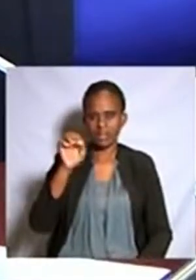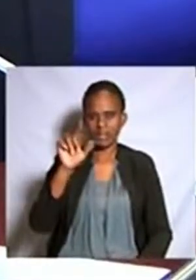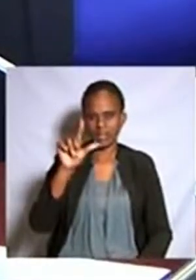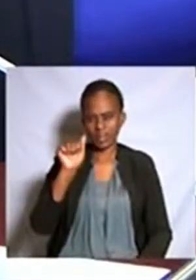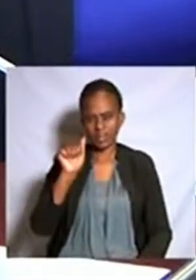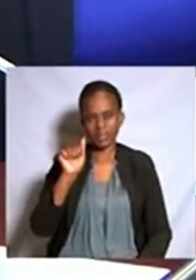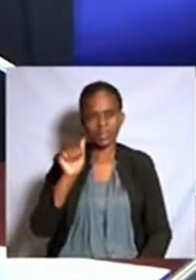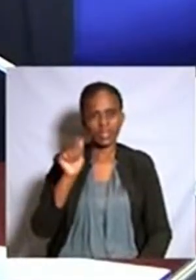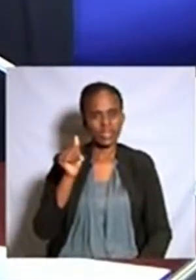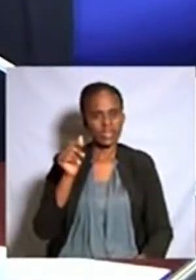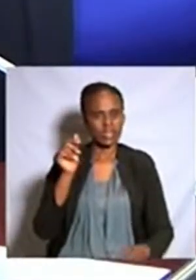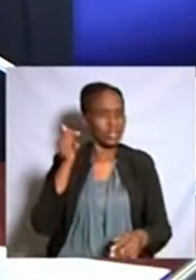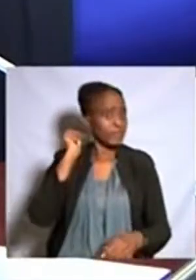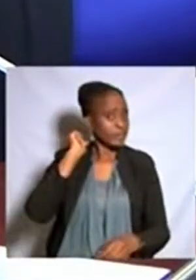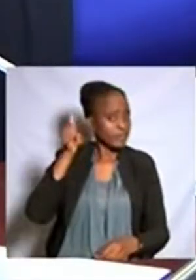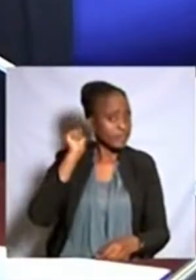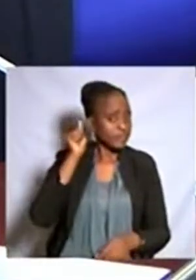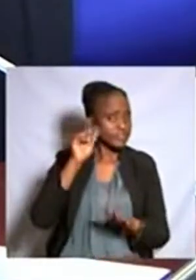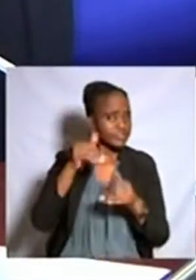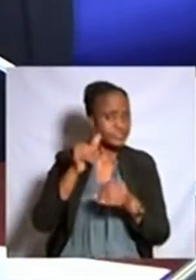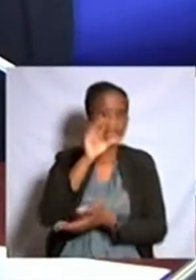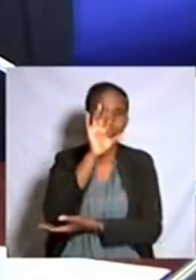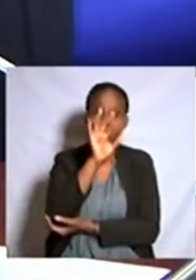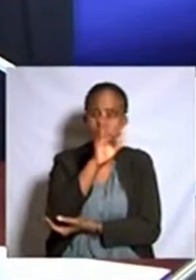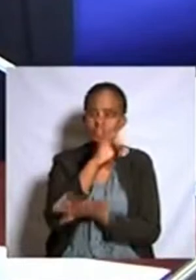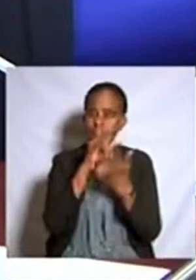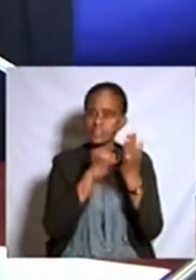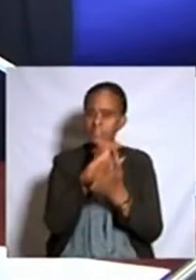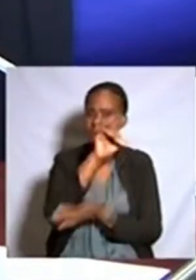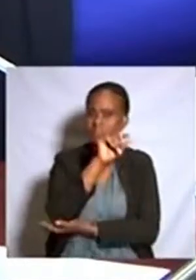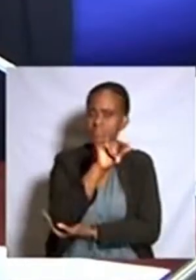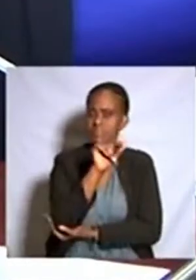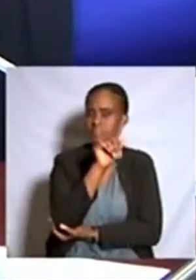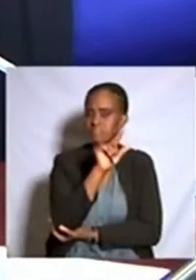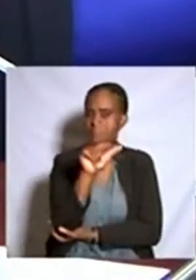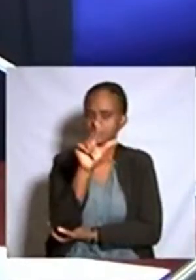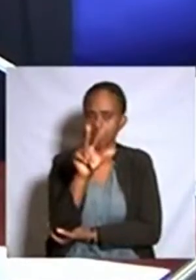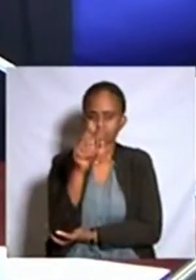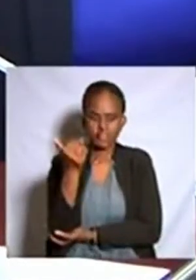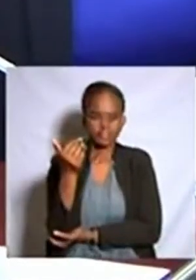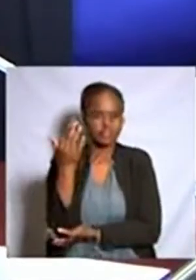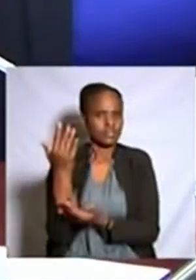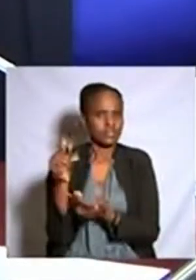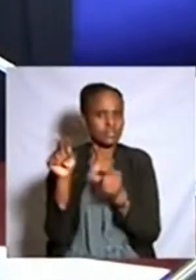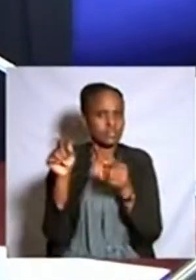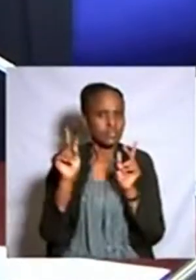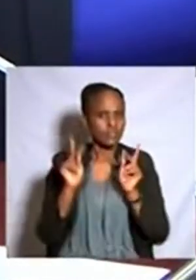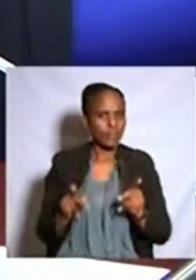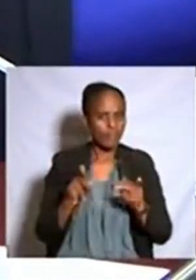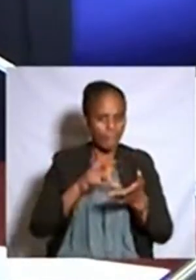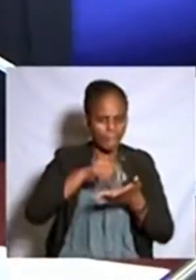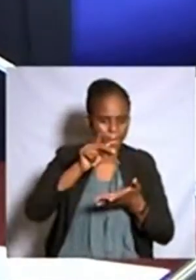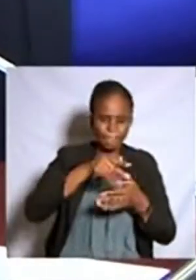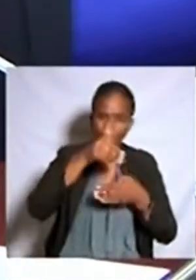renewed consent to assign on 9th January 2023 and now awaits the client to pay registration of assignment